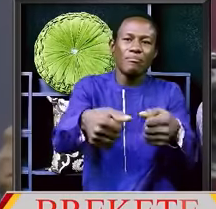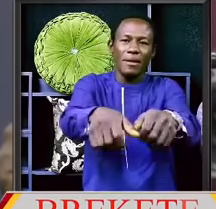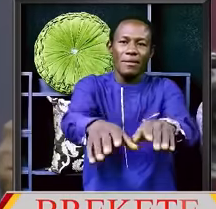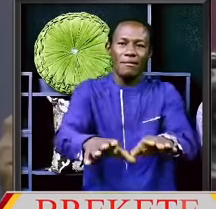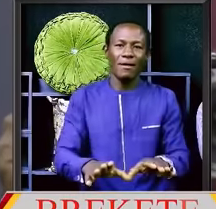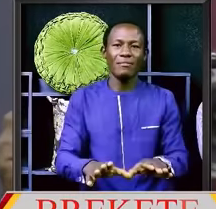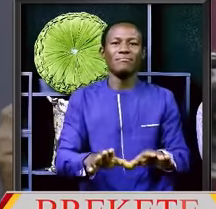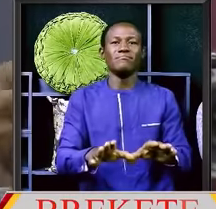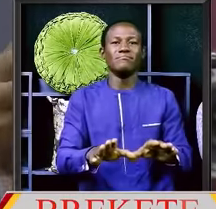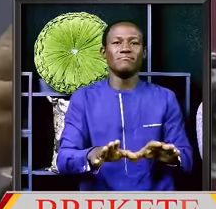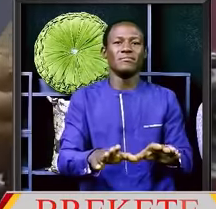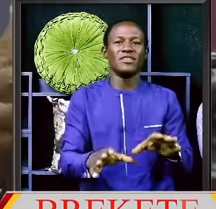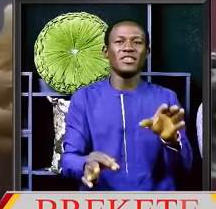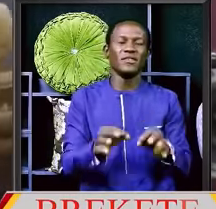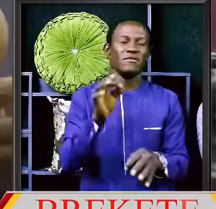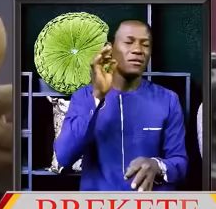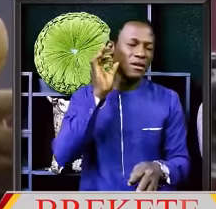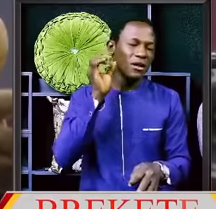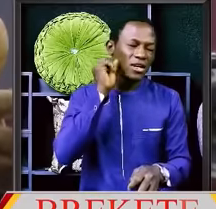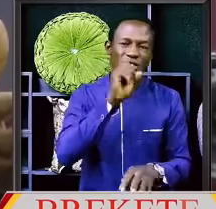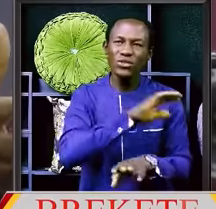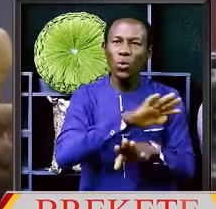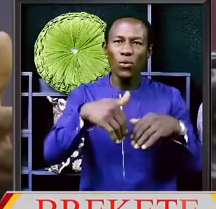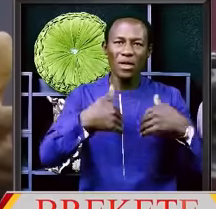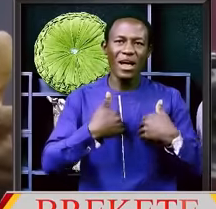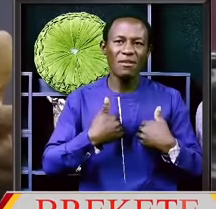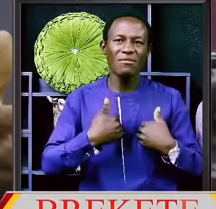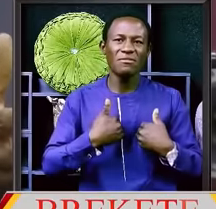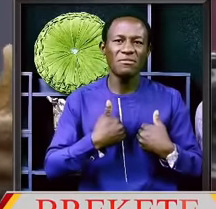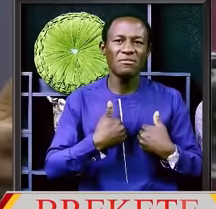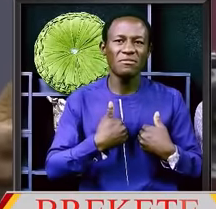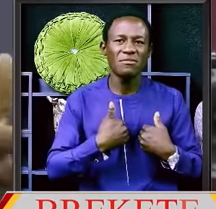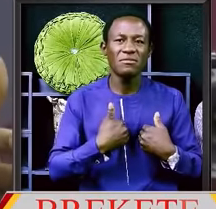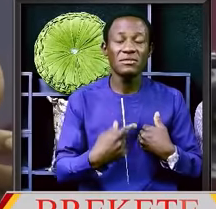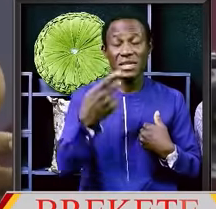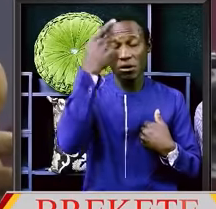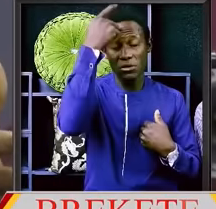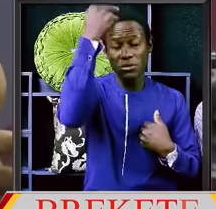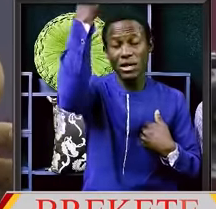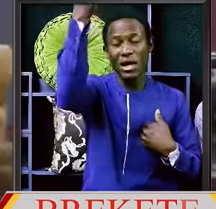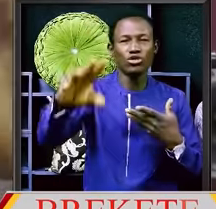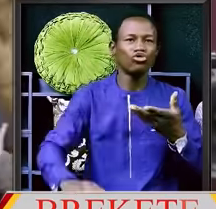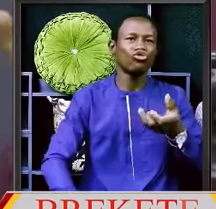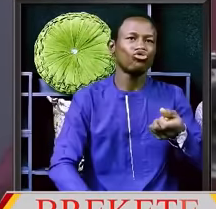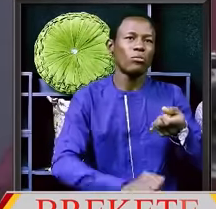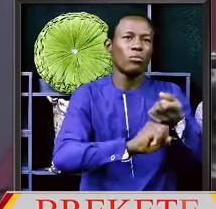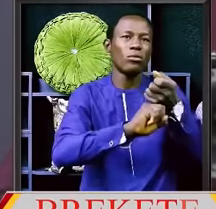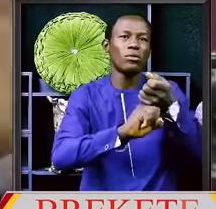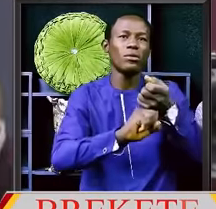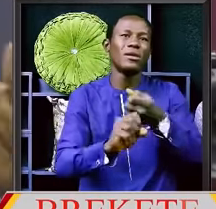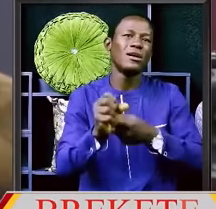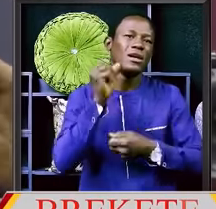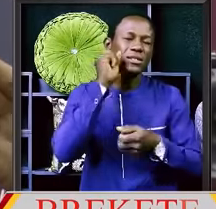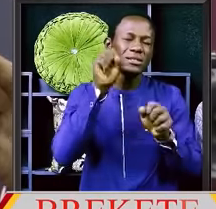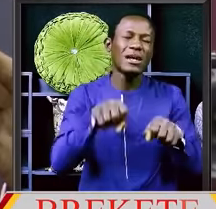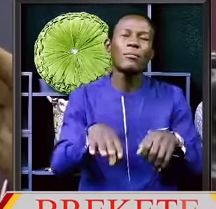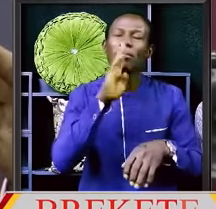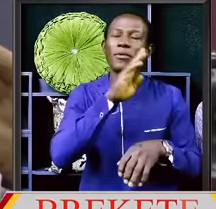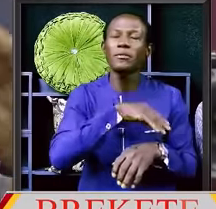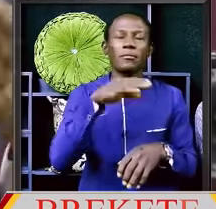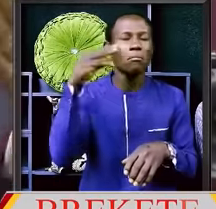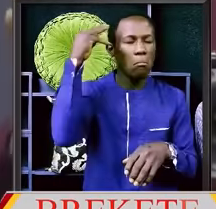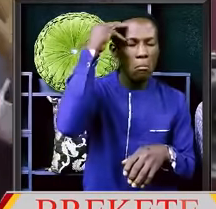burial, if she no get psychological support, she feel run mad. If she run mad, we for